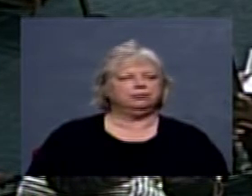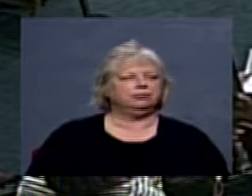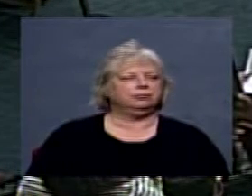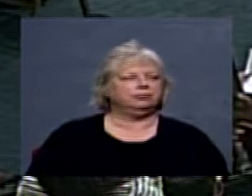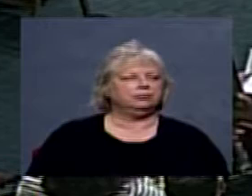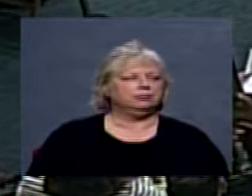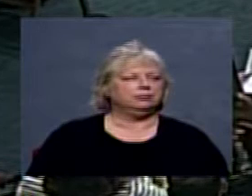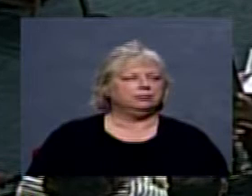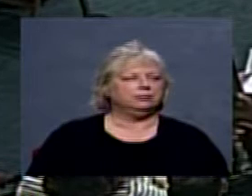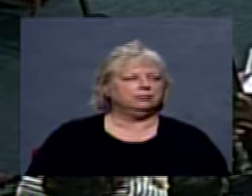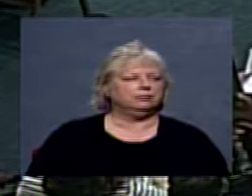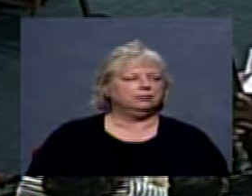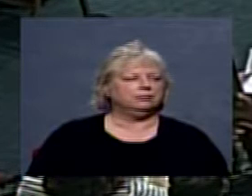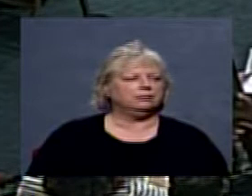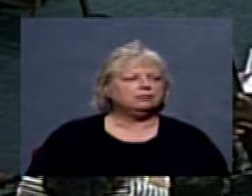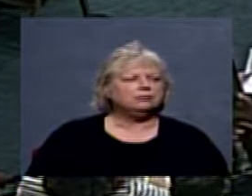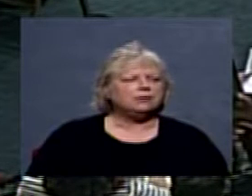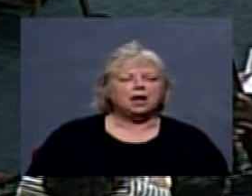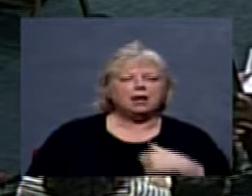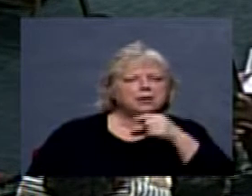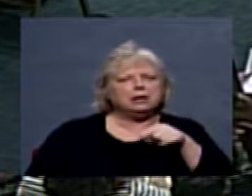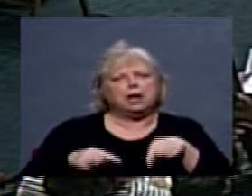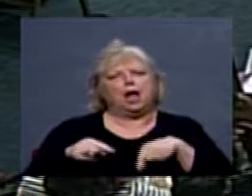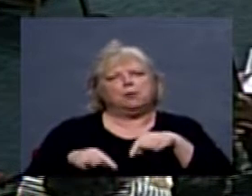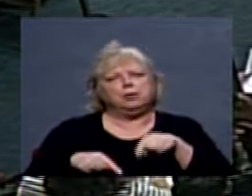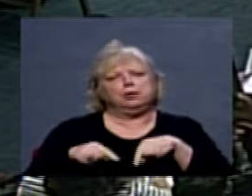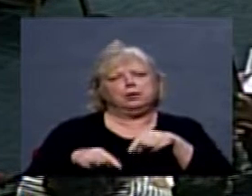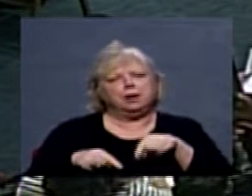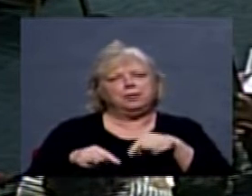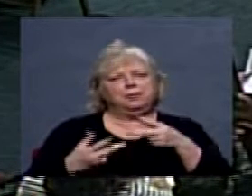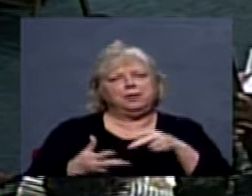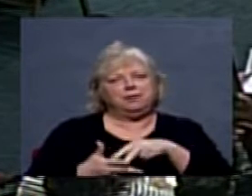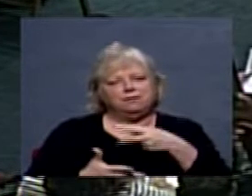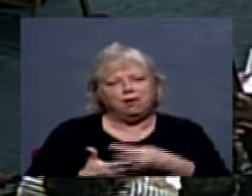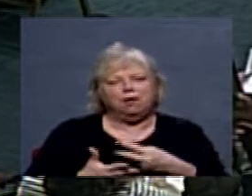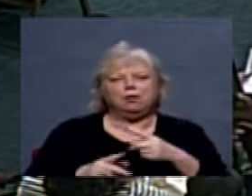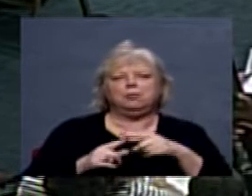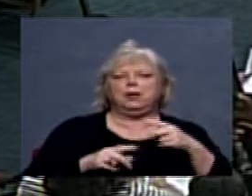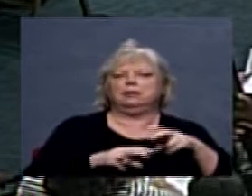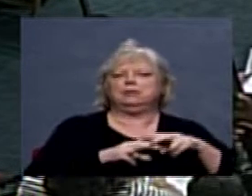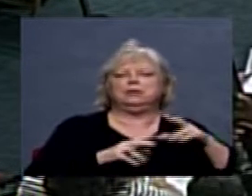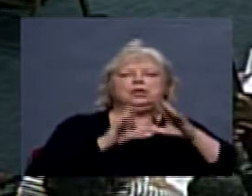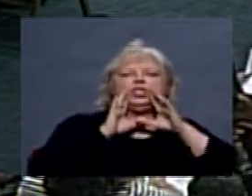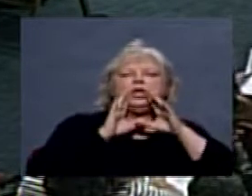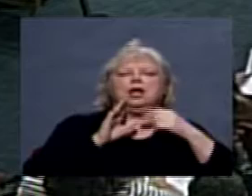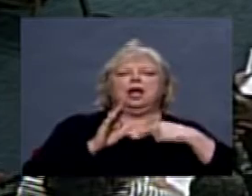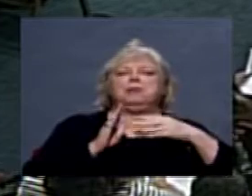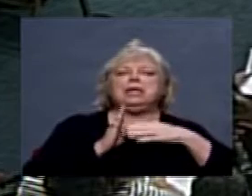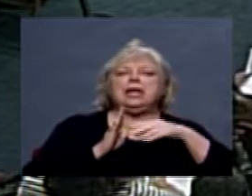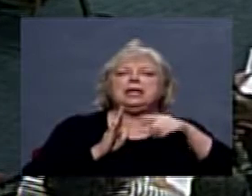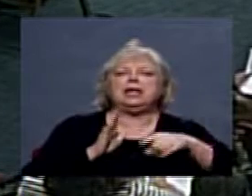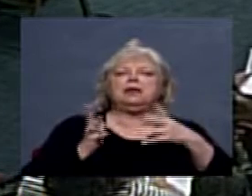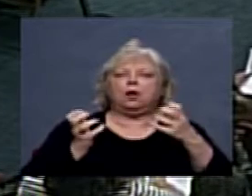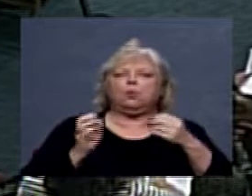I'm sorry, I'm not gonna hobble up there or maybe fall in your floor. I just wanted on record that I'm against this.